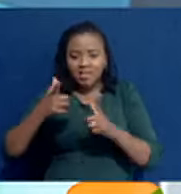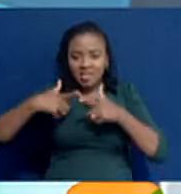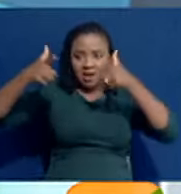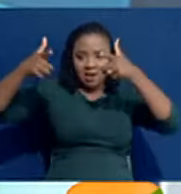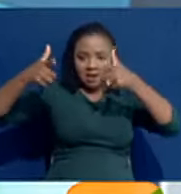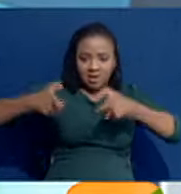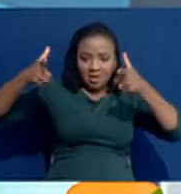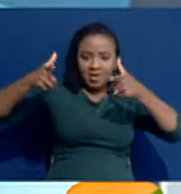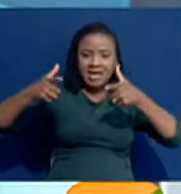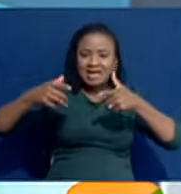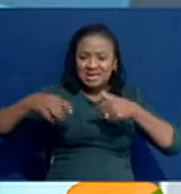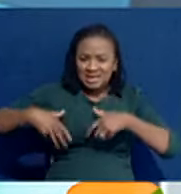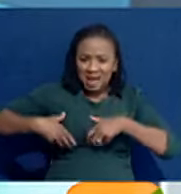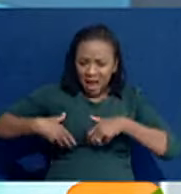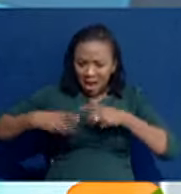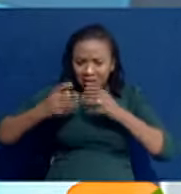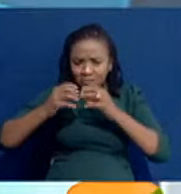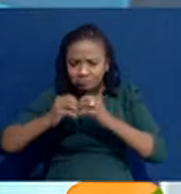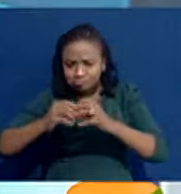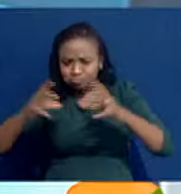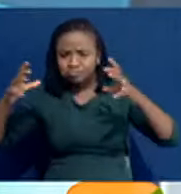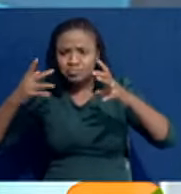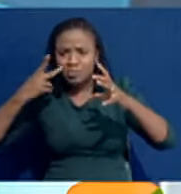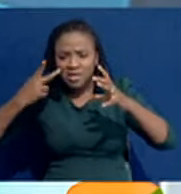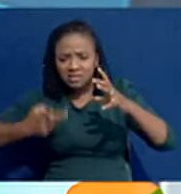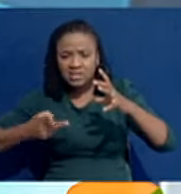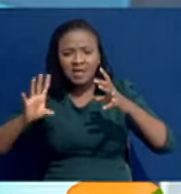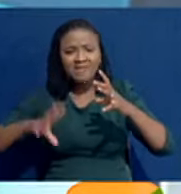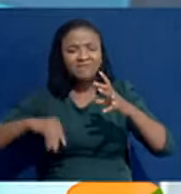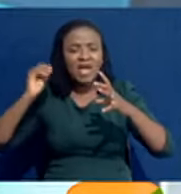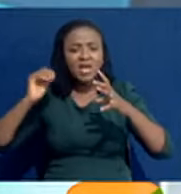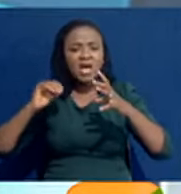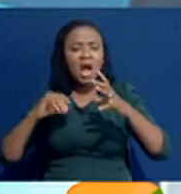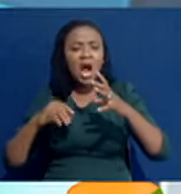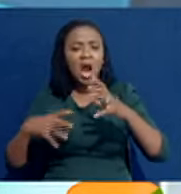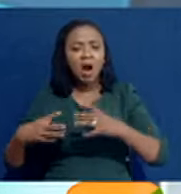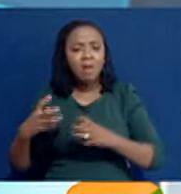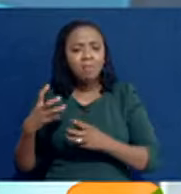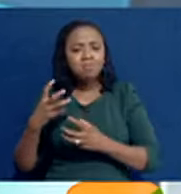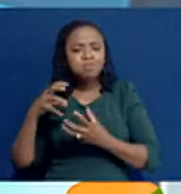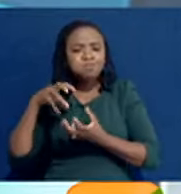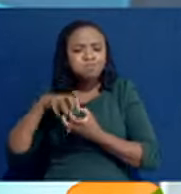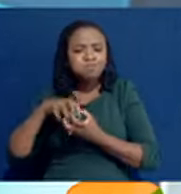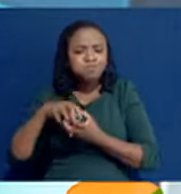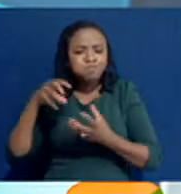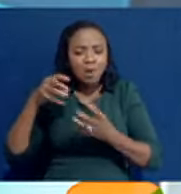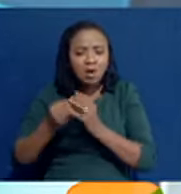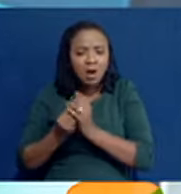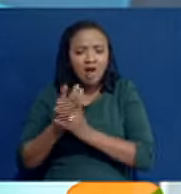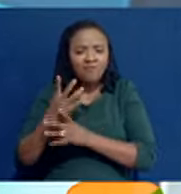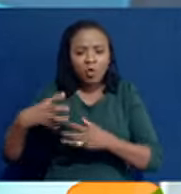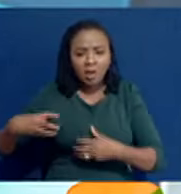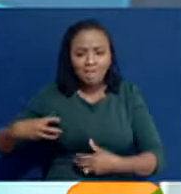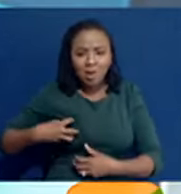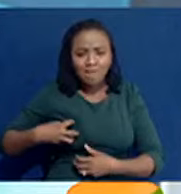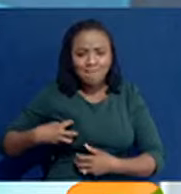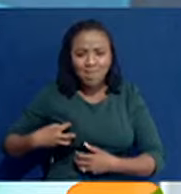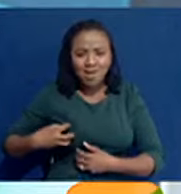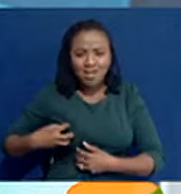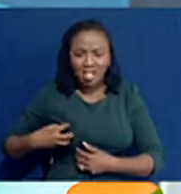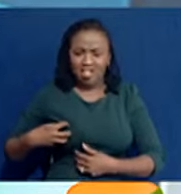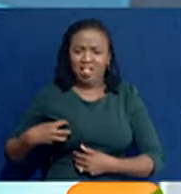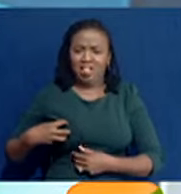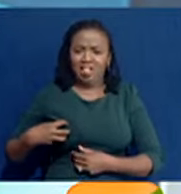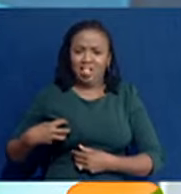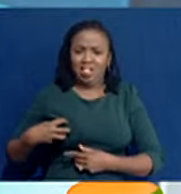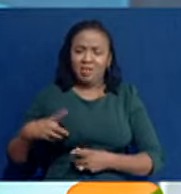my right hand breast. And they did not tell me there and then it's cancer. They did not know, of course. They have to do a